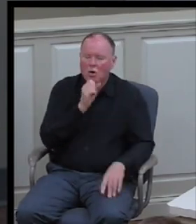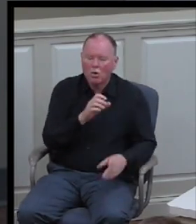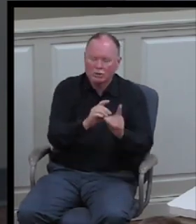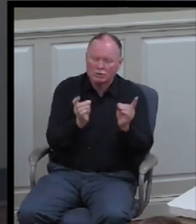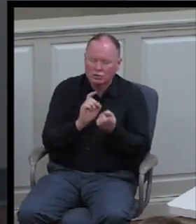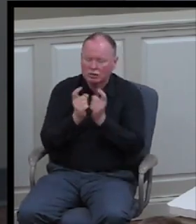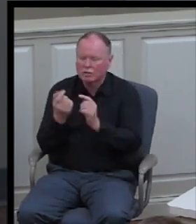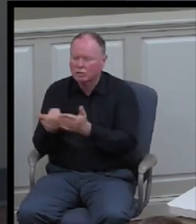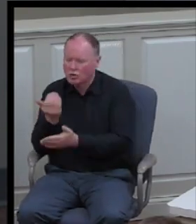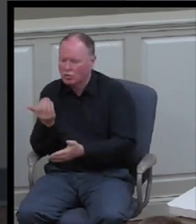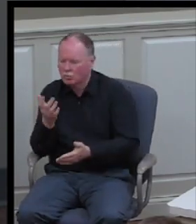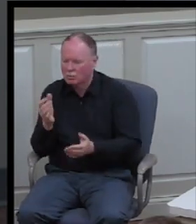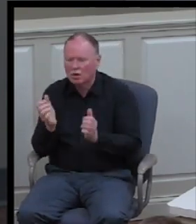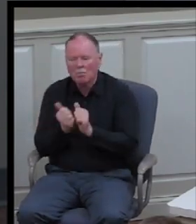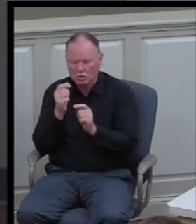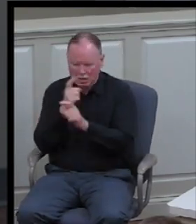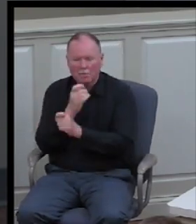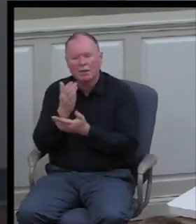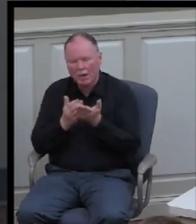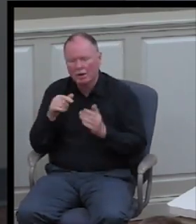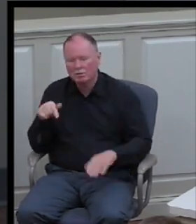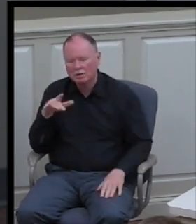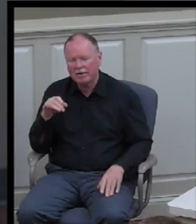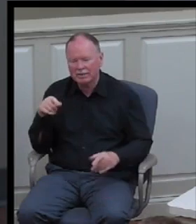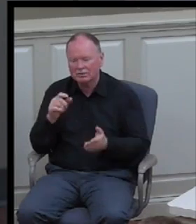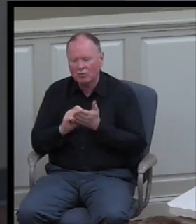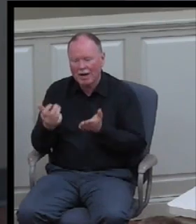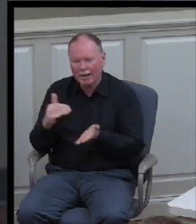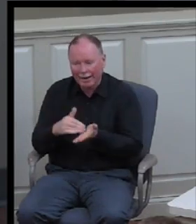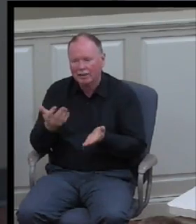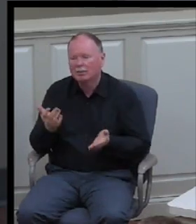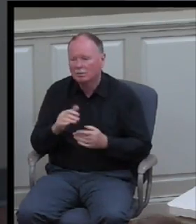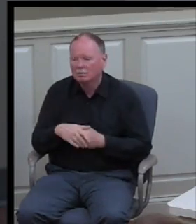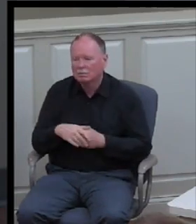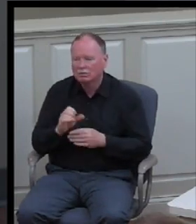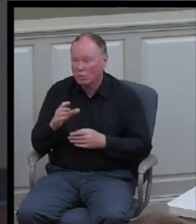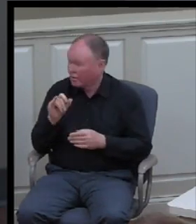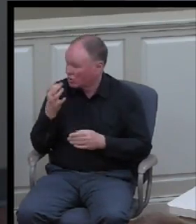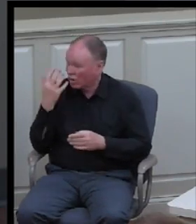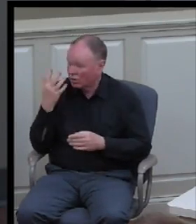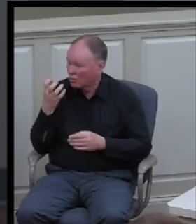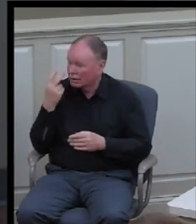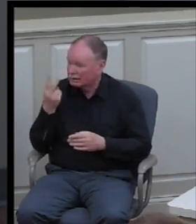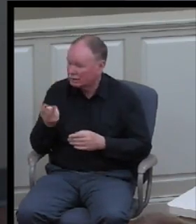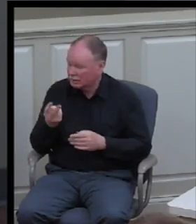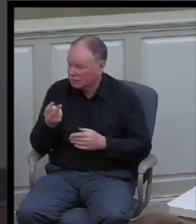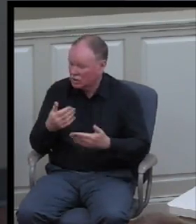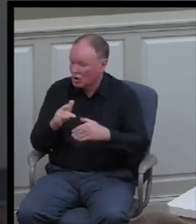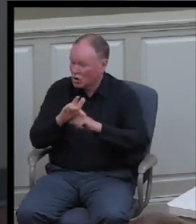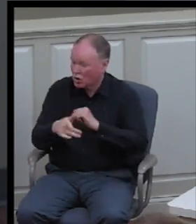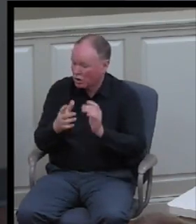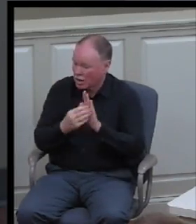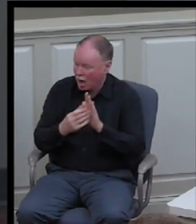to new districts, which is the most complicated element of the rewrite. So if you guys want to see an advanced copy, I can email you the